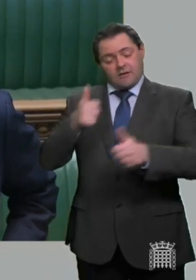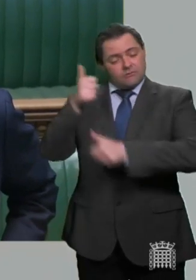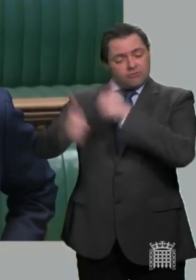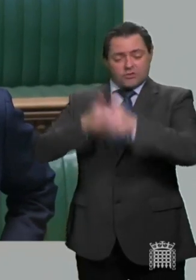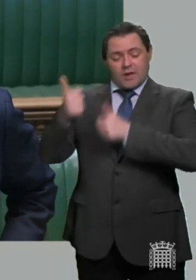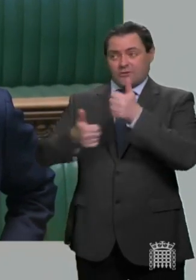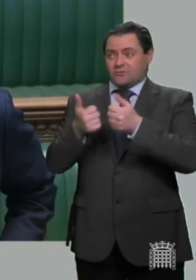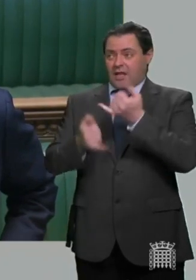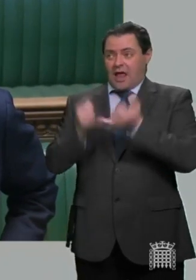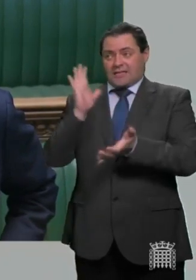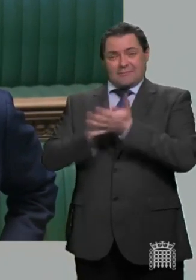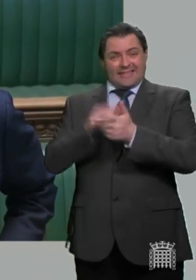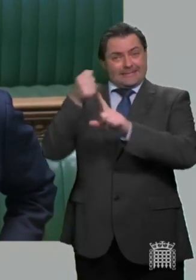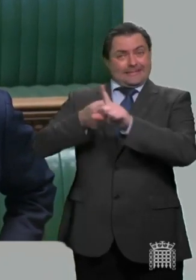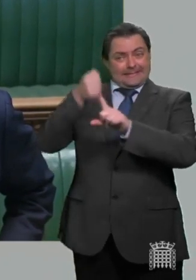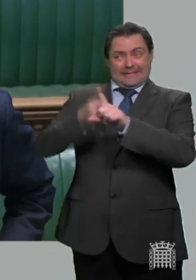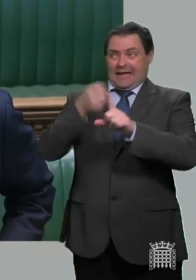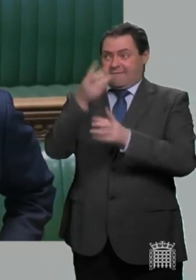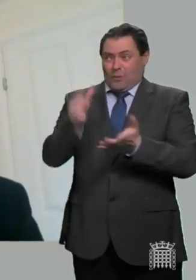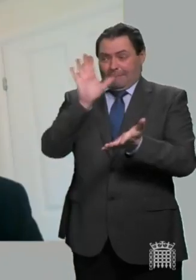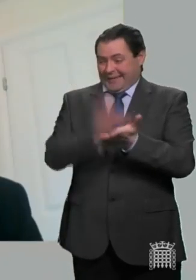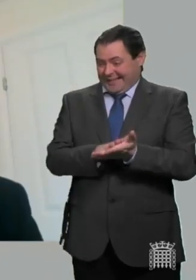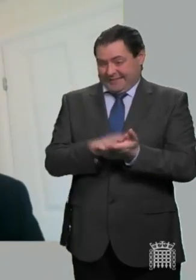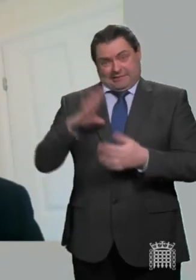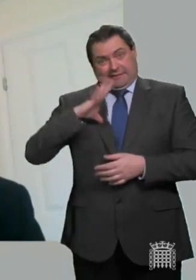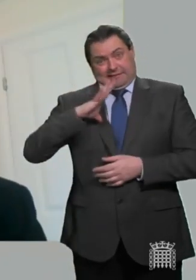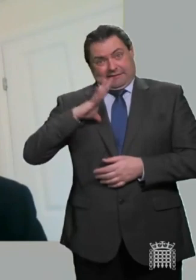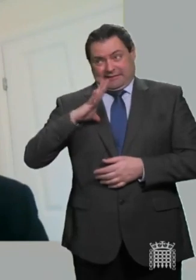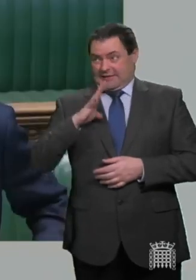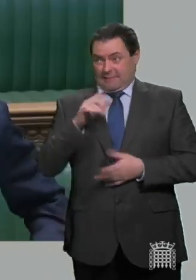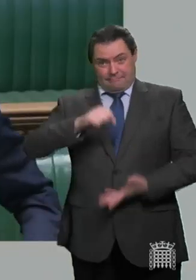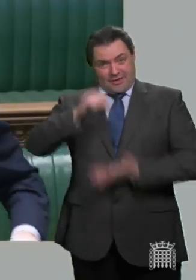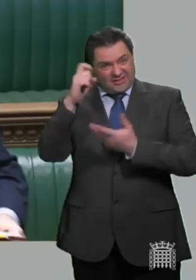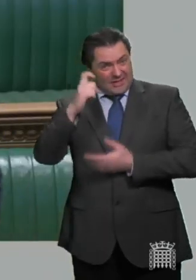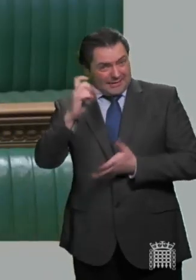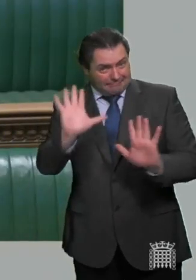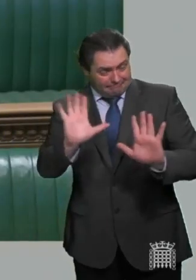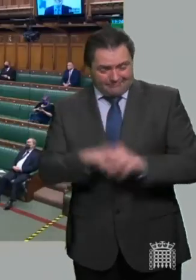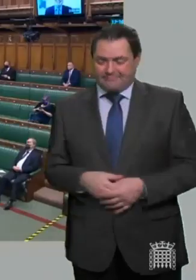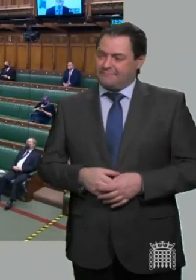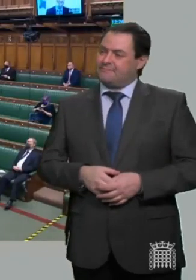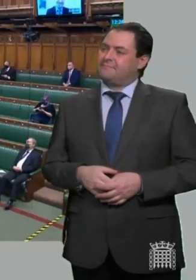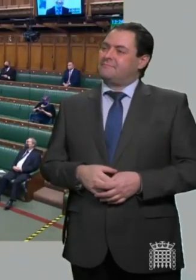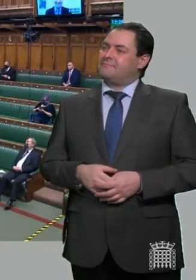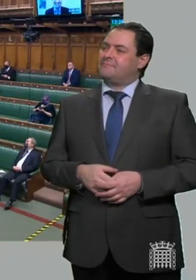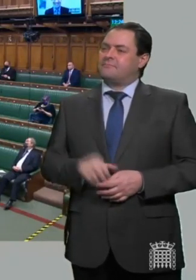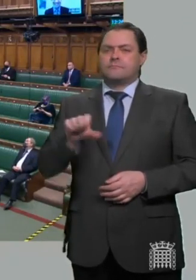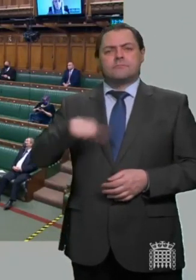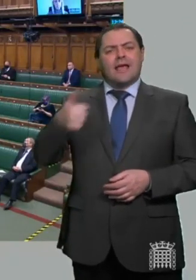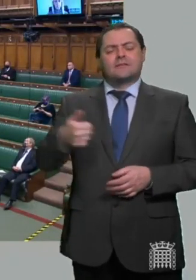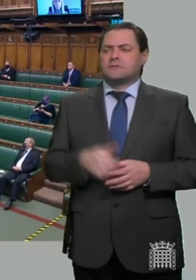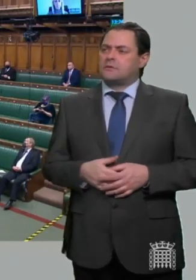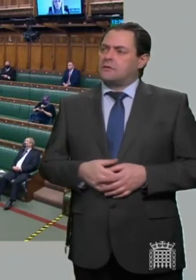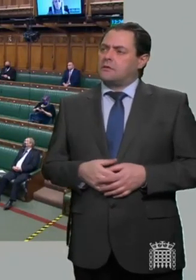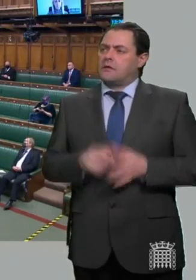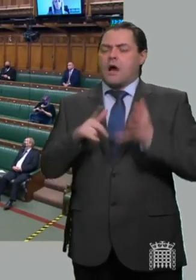last-minute lobbying. He's only got a few minutes to wait before he may hear something to his advantage. Let's go to Carla Lockhart. Carla.